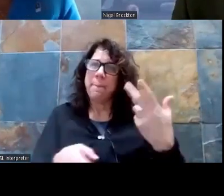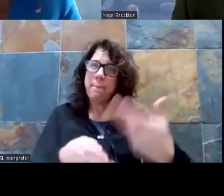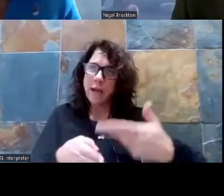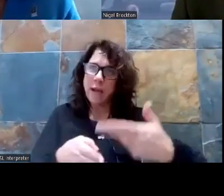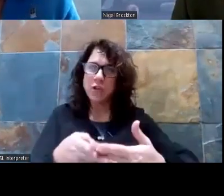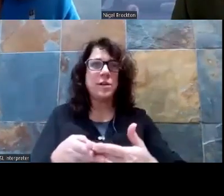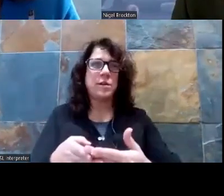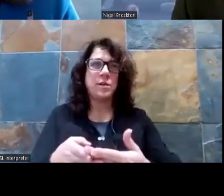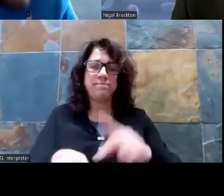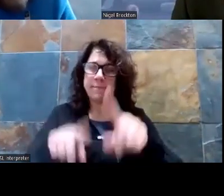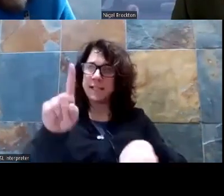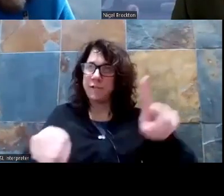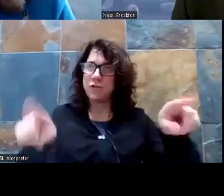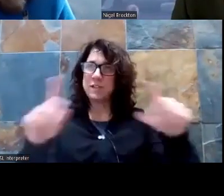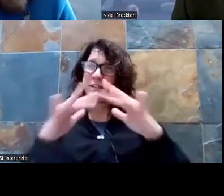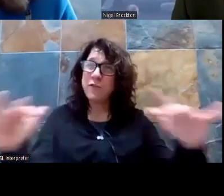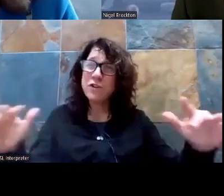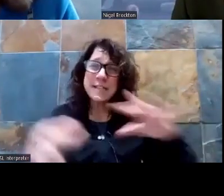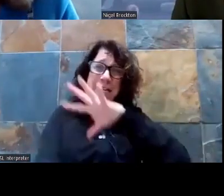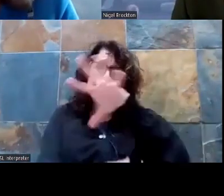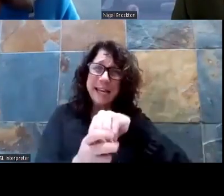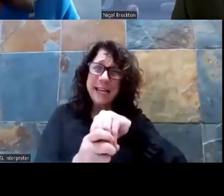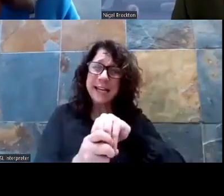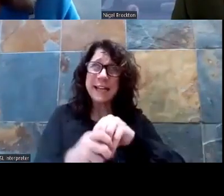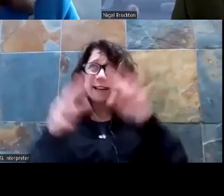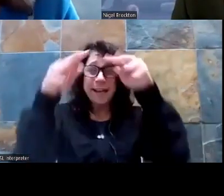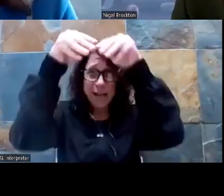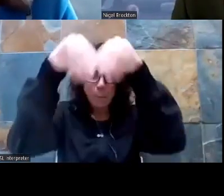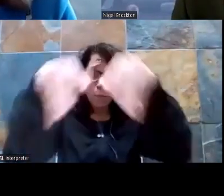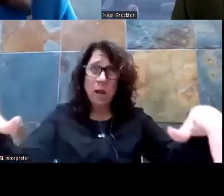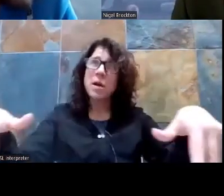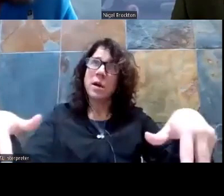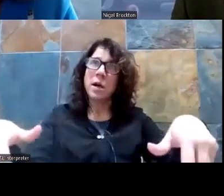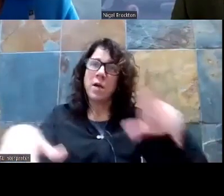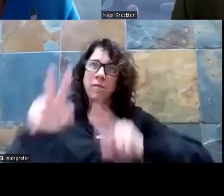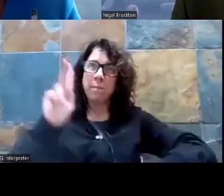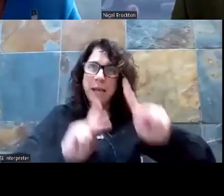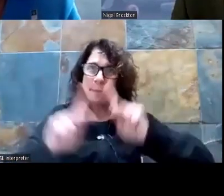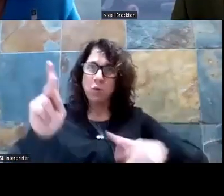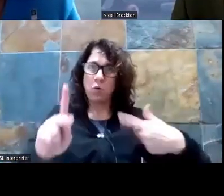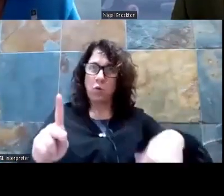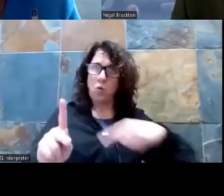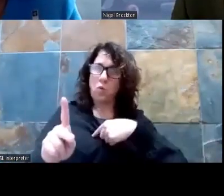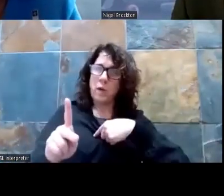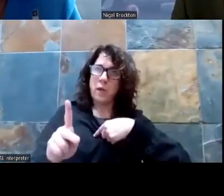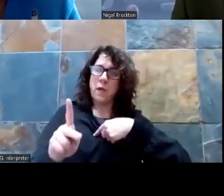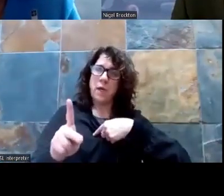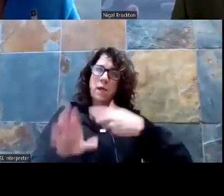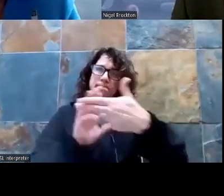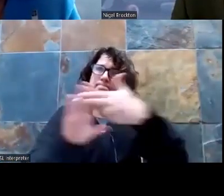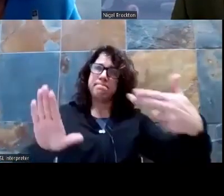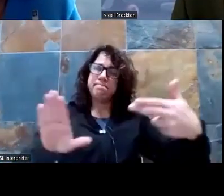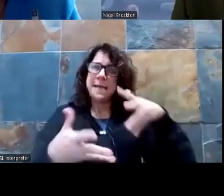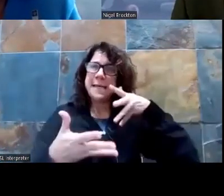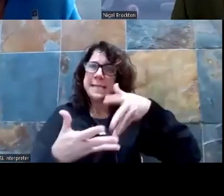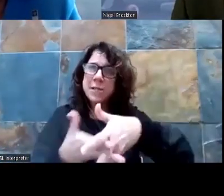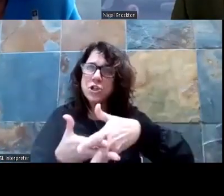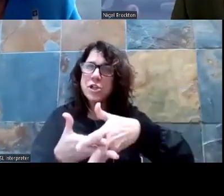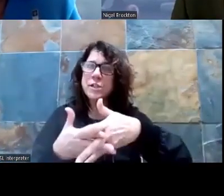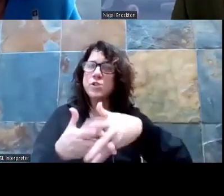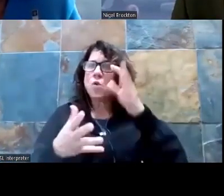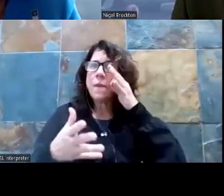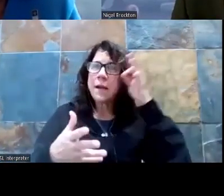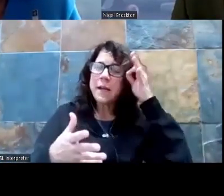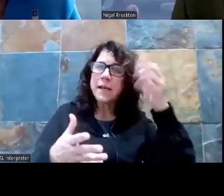there's such a diversity, you know, within the umbrella of people that we refer to as Indigenous or American Indian